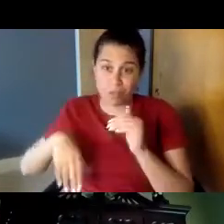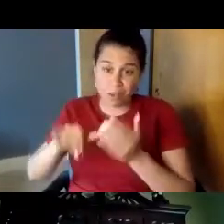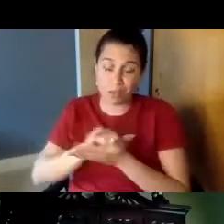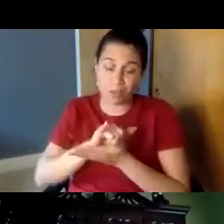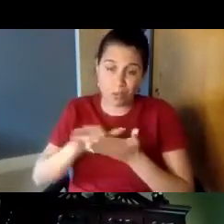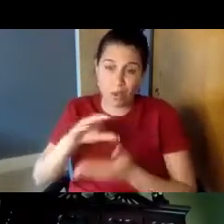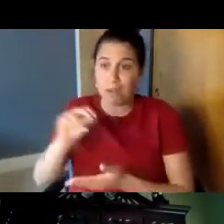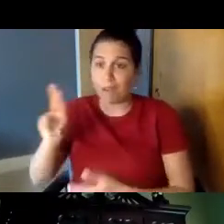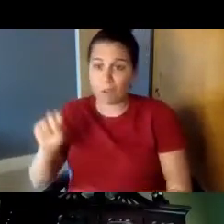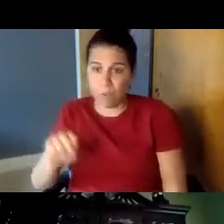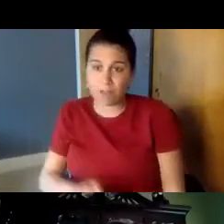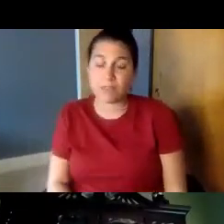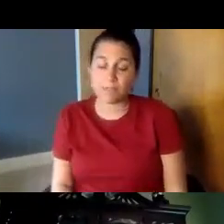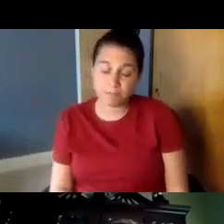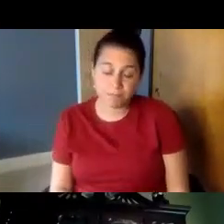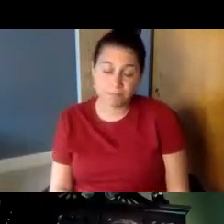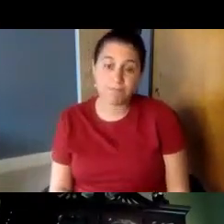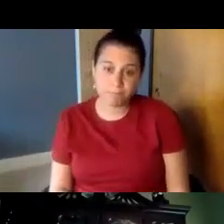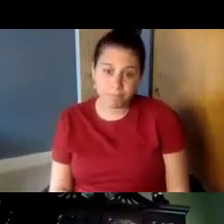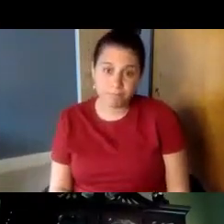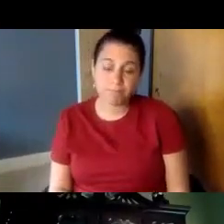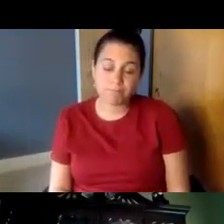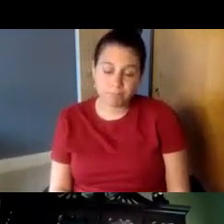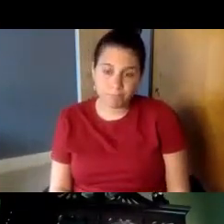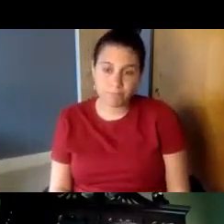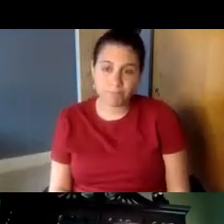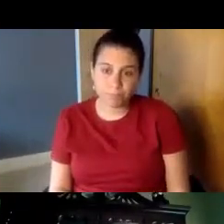as well than New York State and the rest of the country.